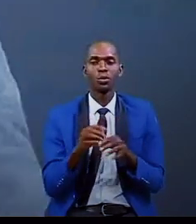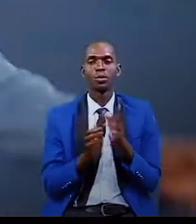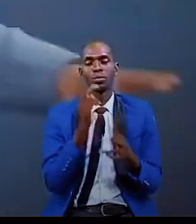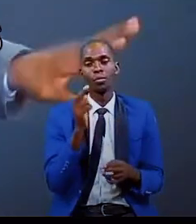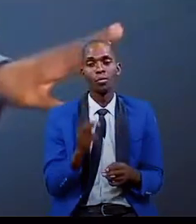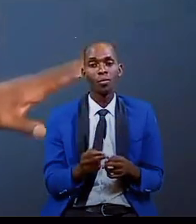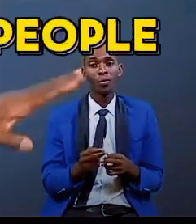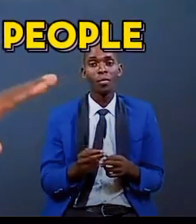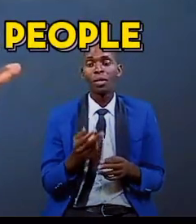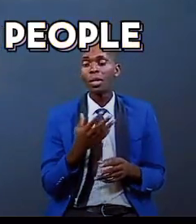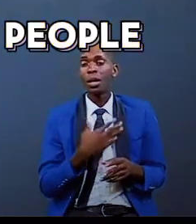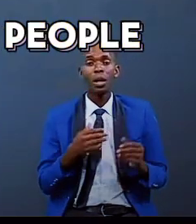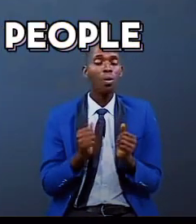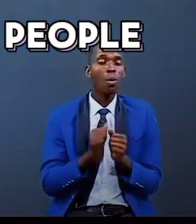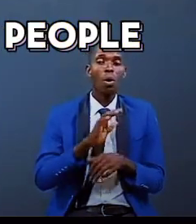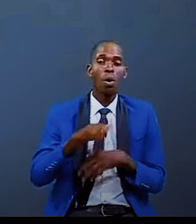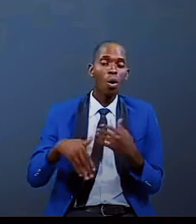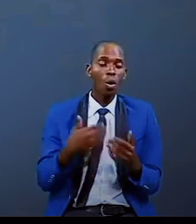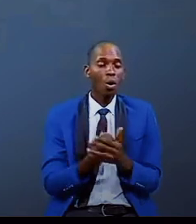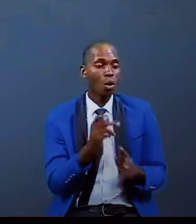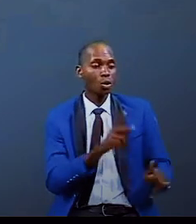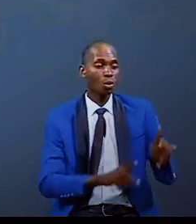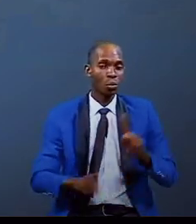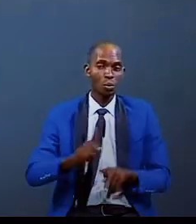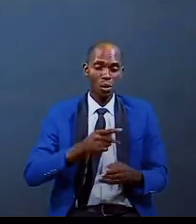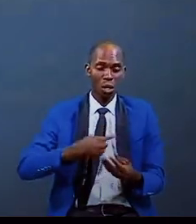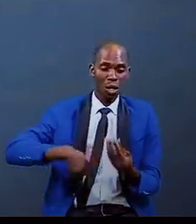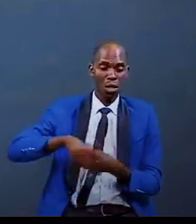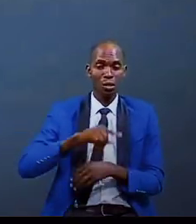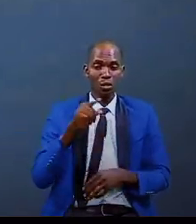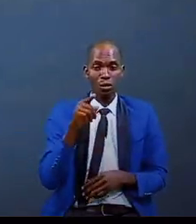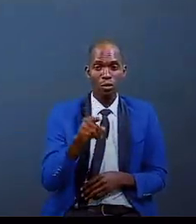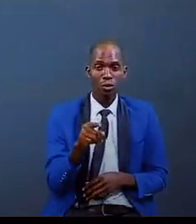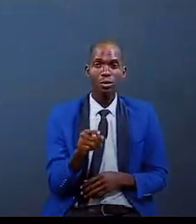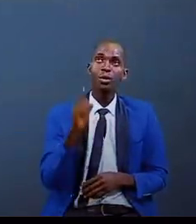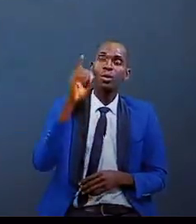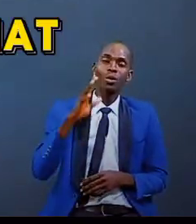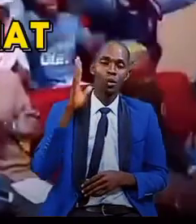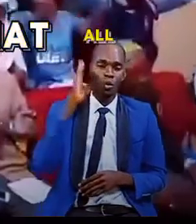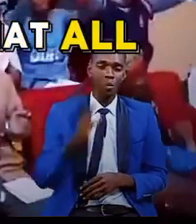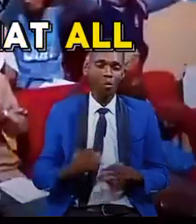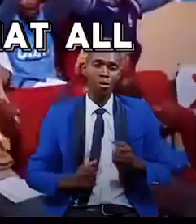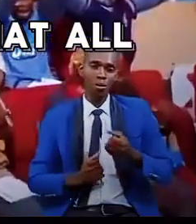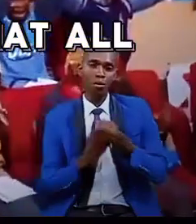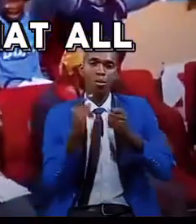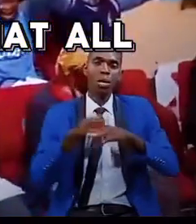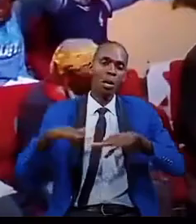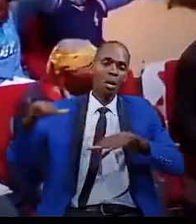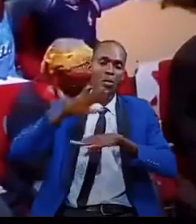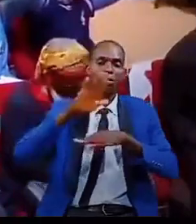all the sponsors people can give you, God will sponsor you above that all.